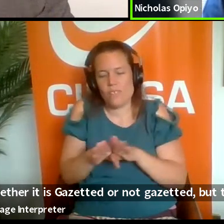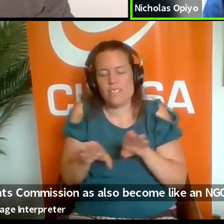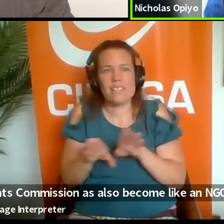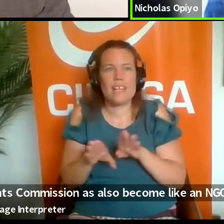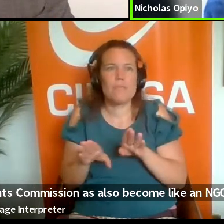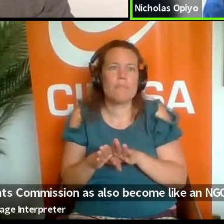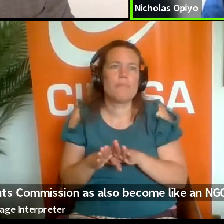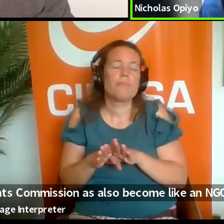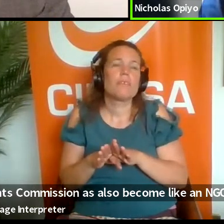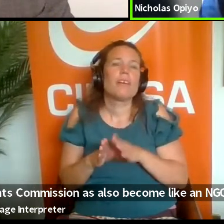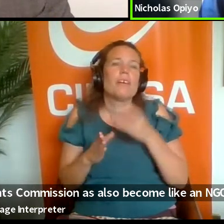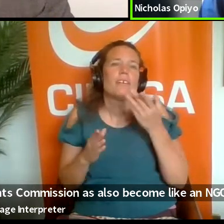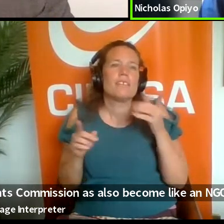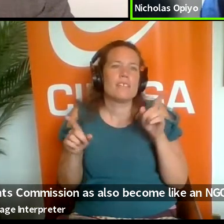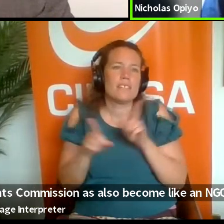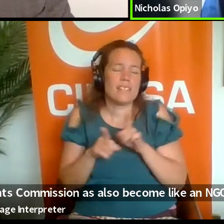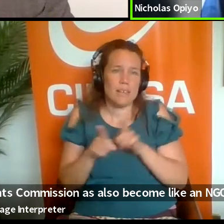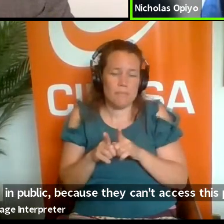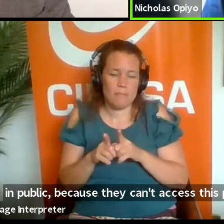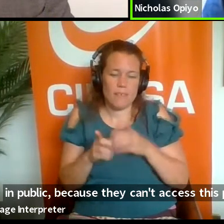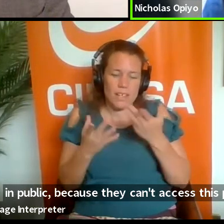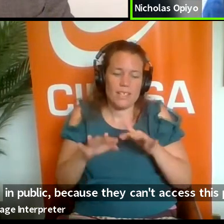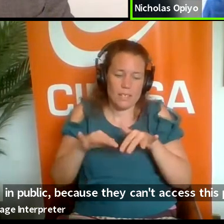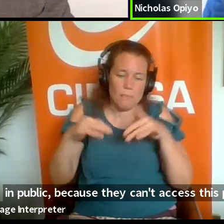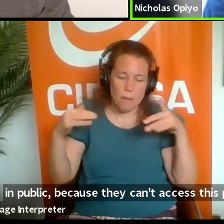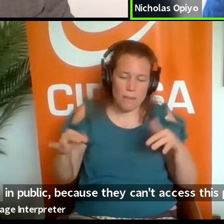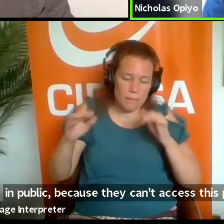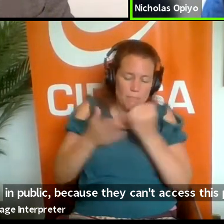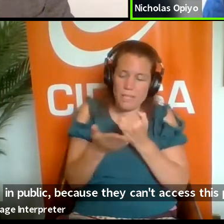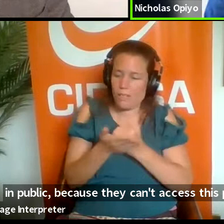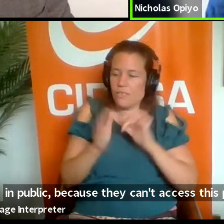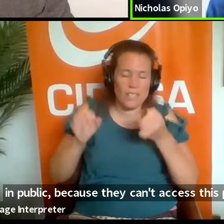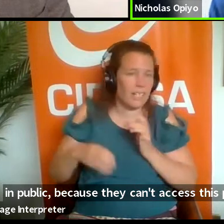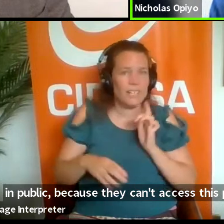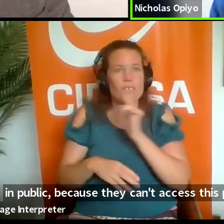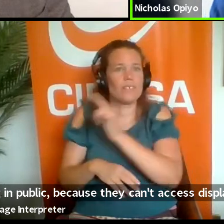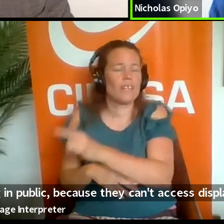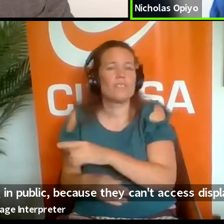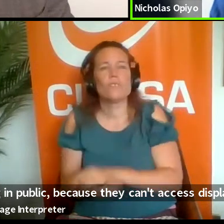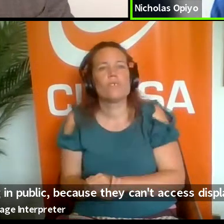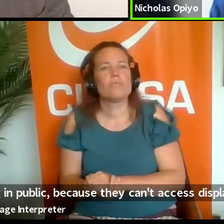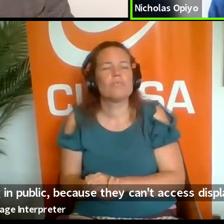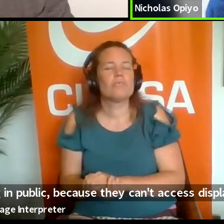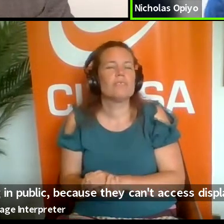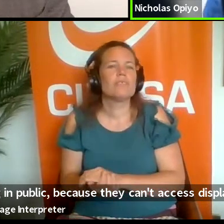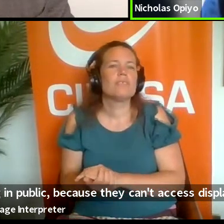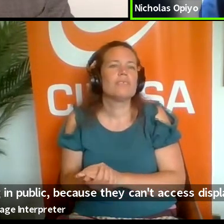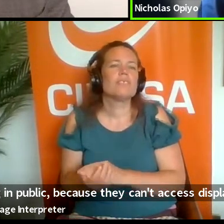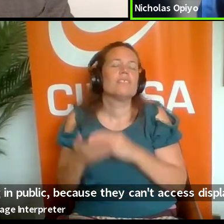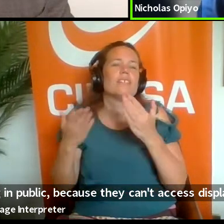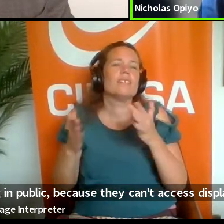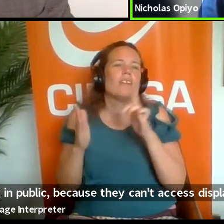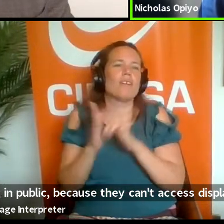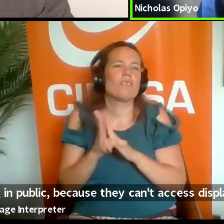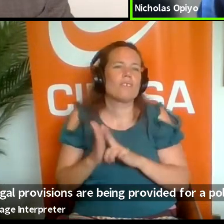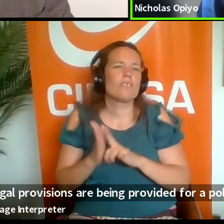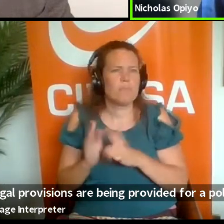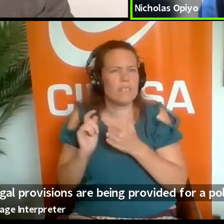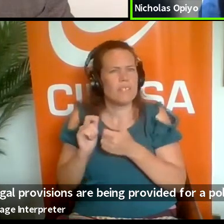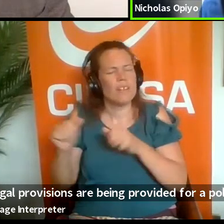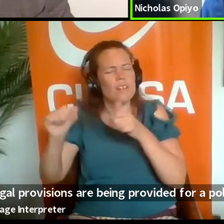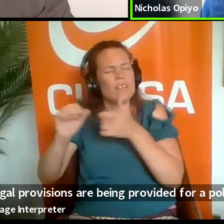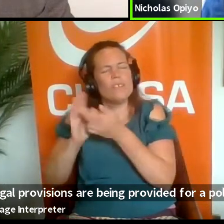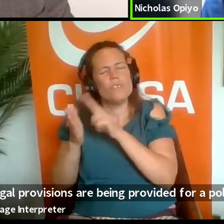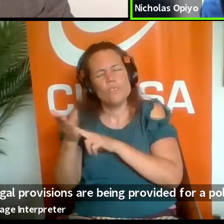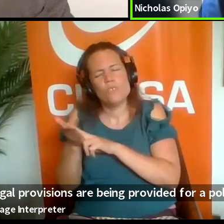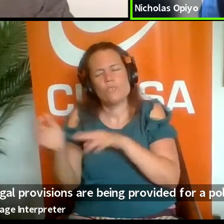public because they can't access these places. The legal provisions are being perverted for a political end. And